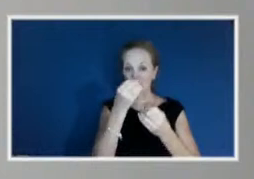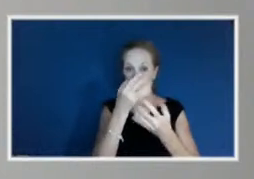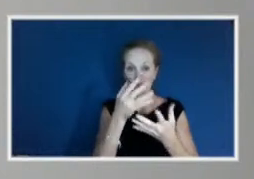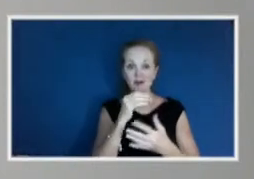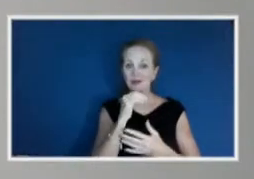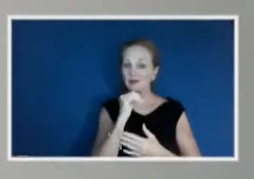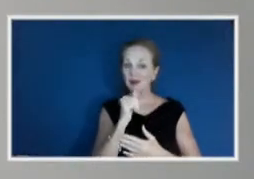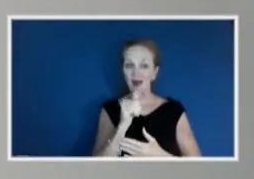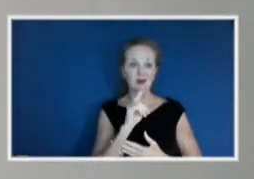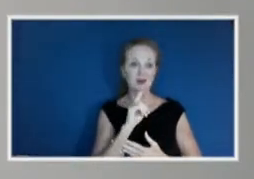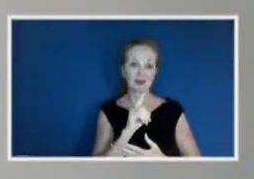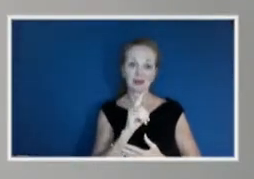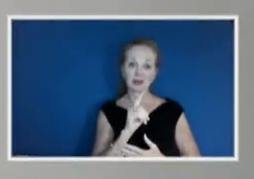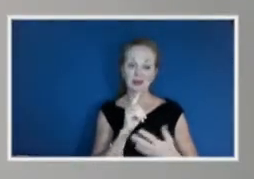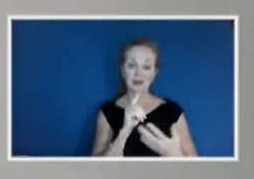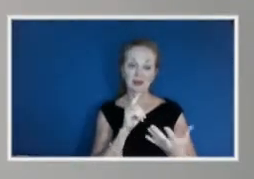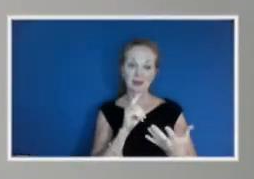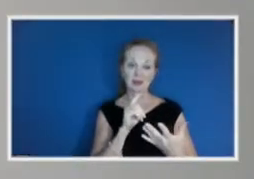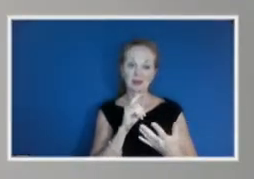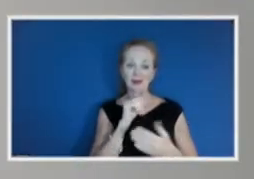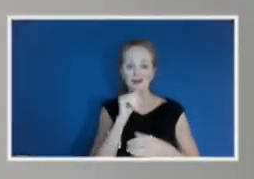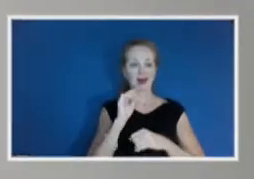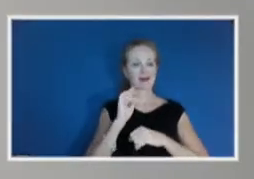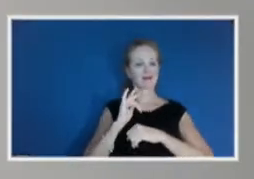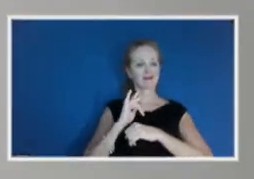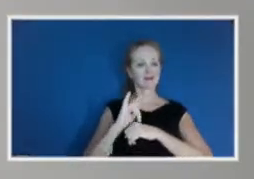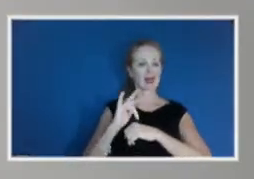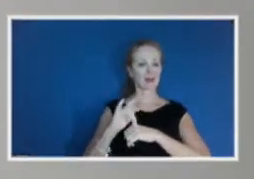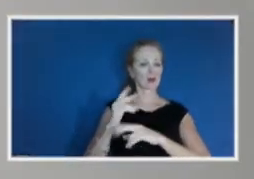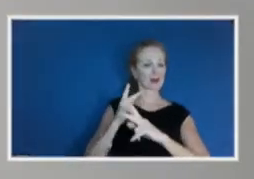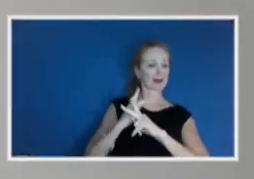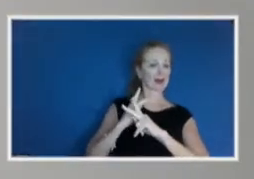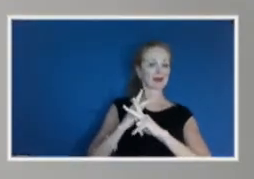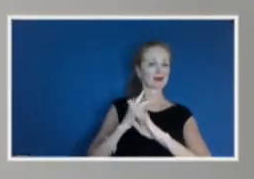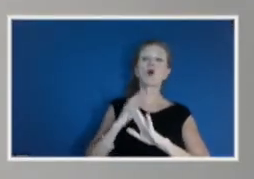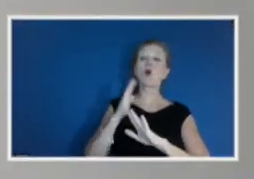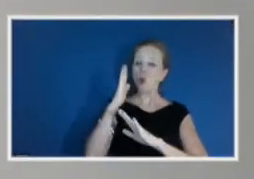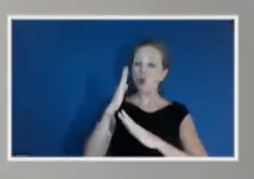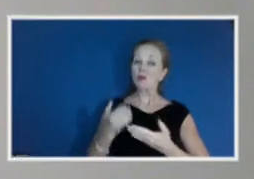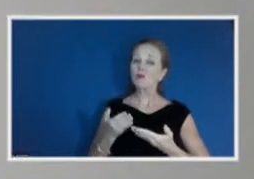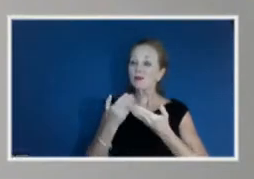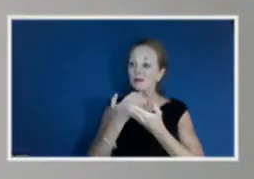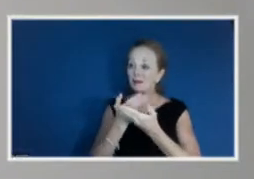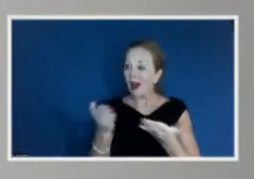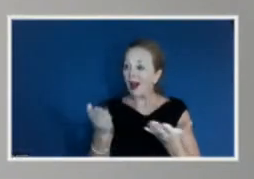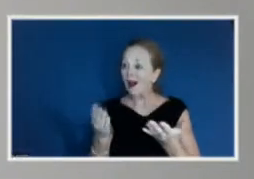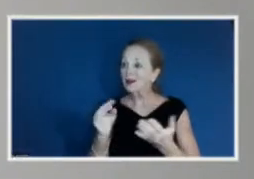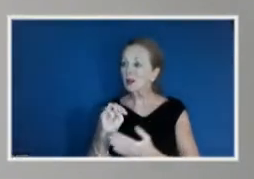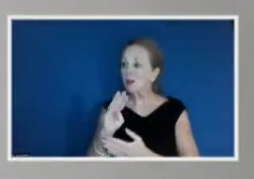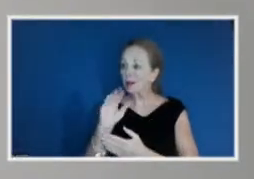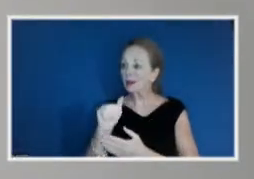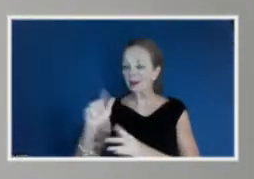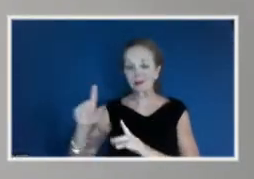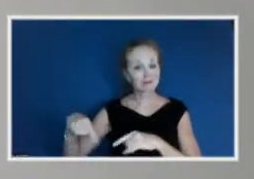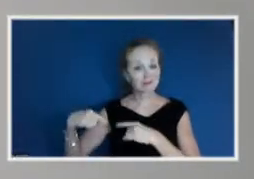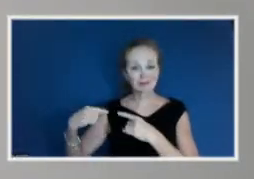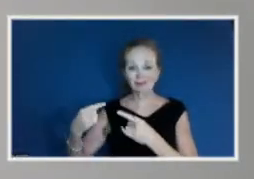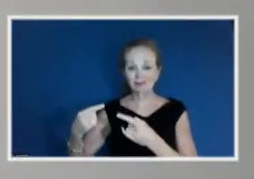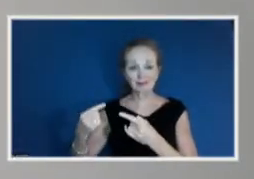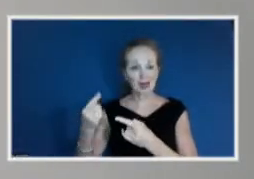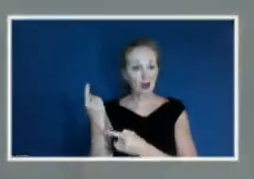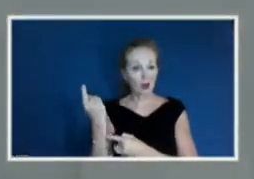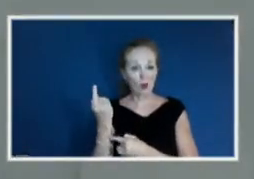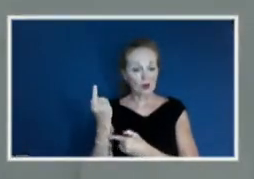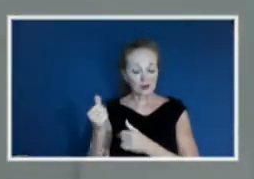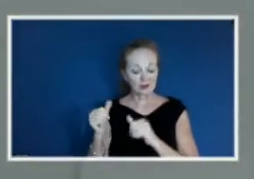to be unavailable to the public. We'll make that available to the media just like we always have. So.